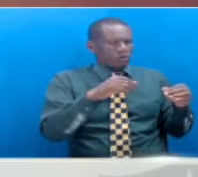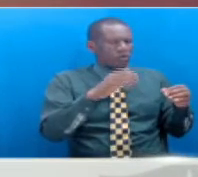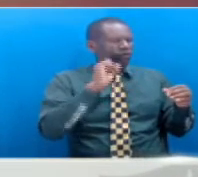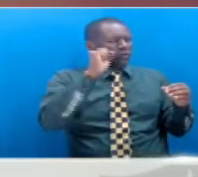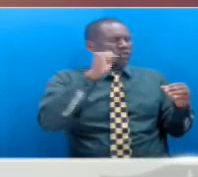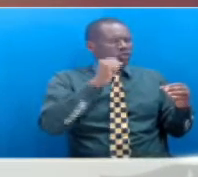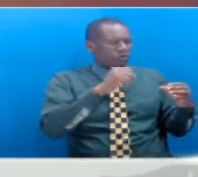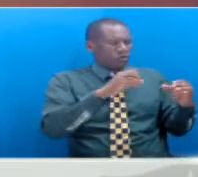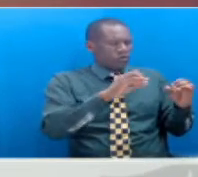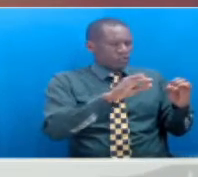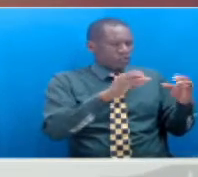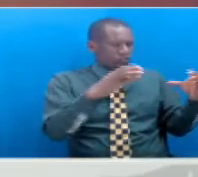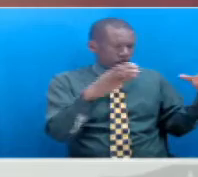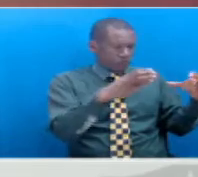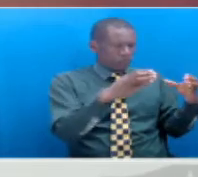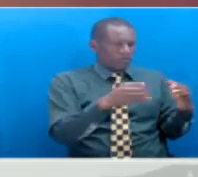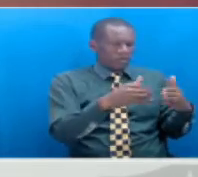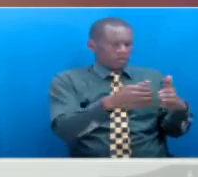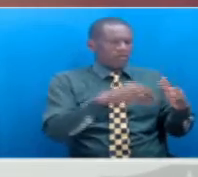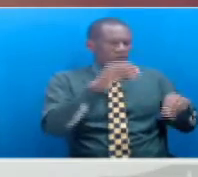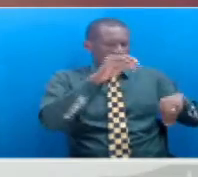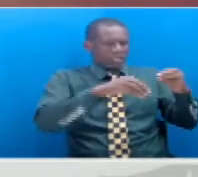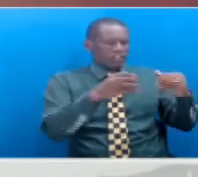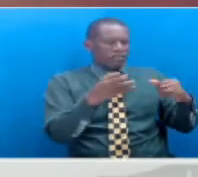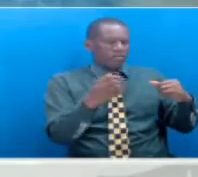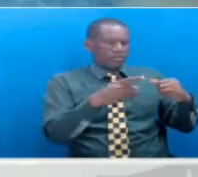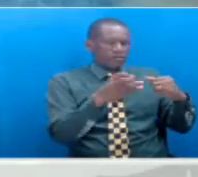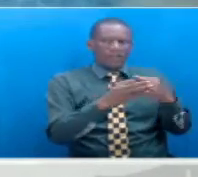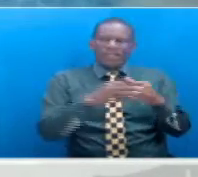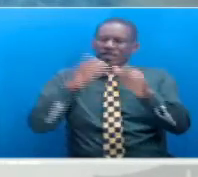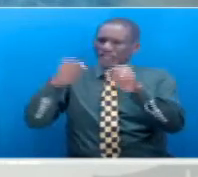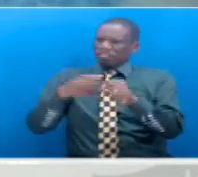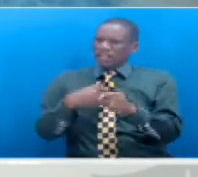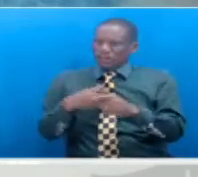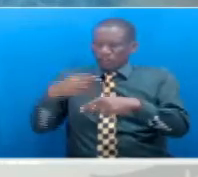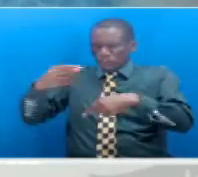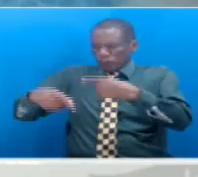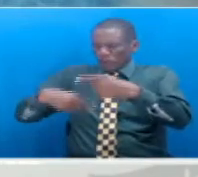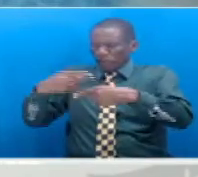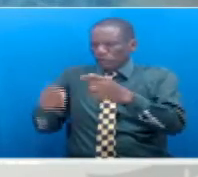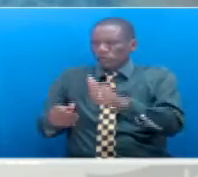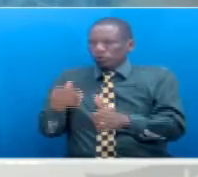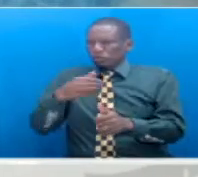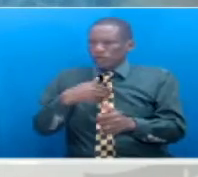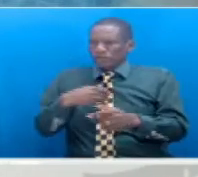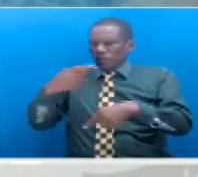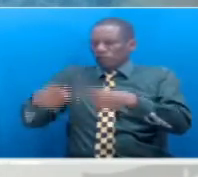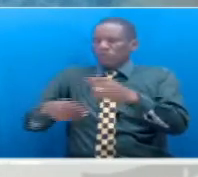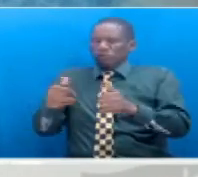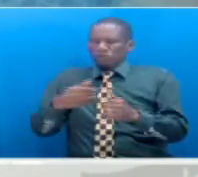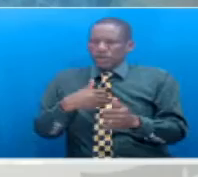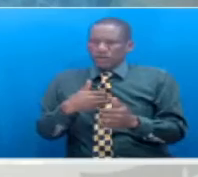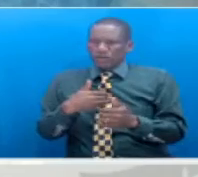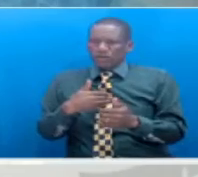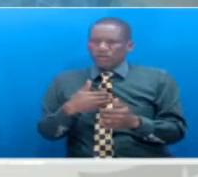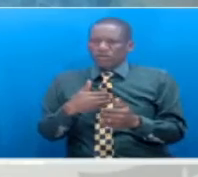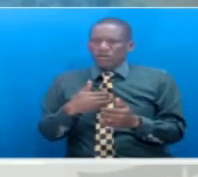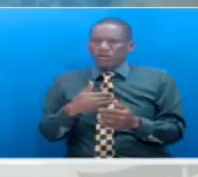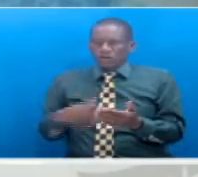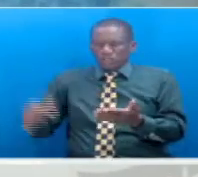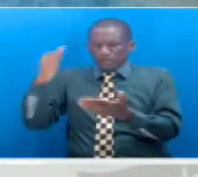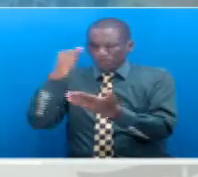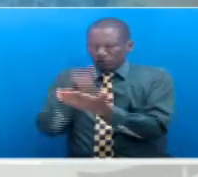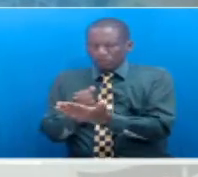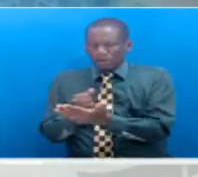of the August 9th general election? Oh, yes, I do. The process that we have on a